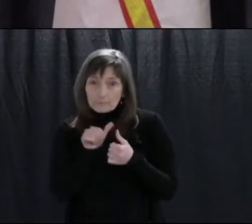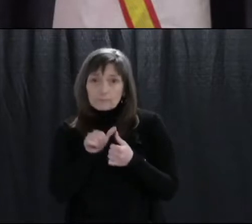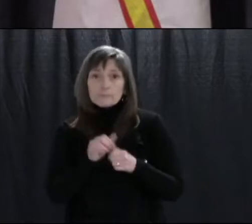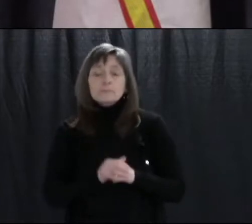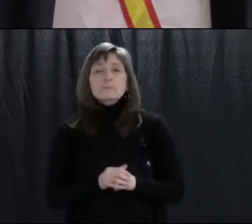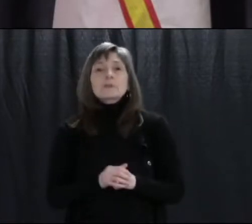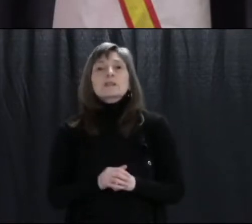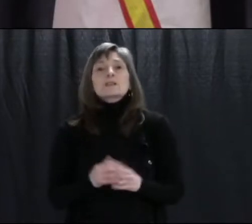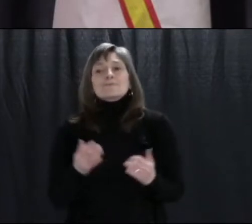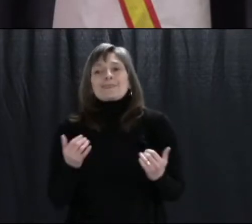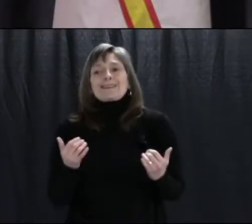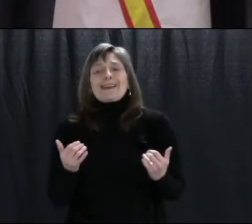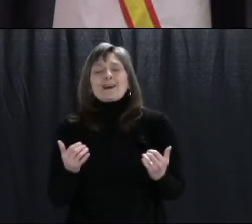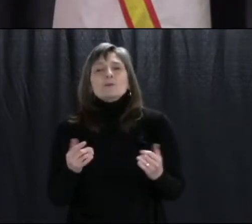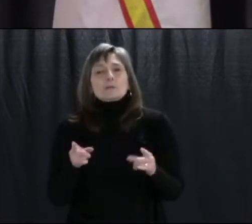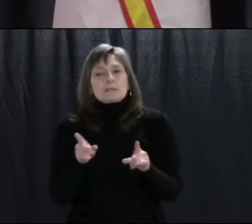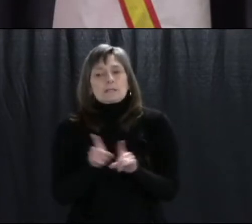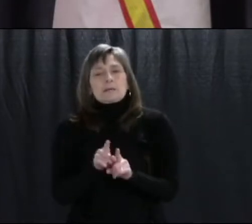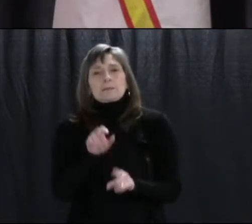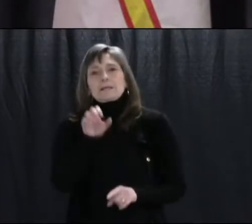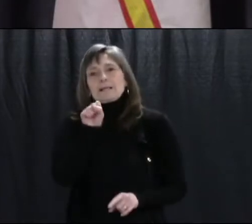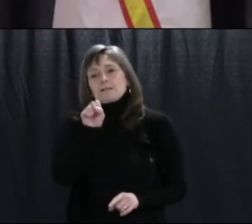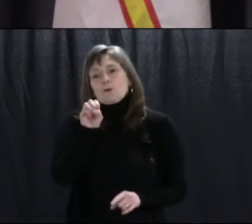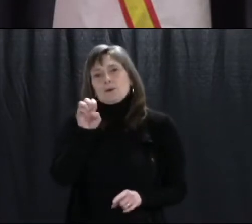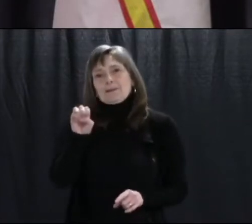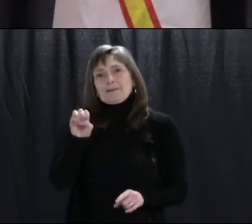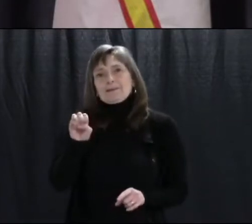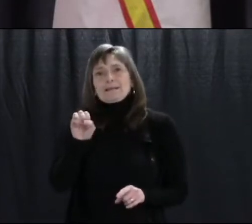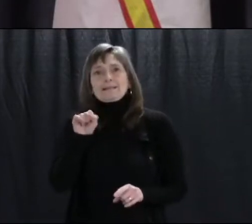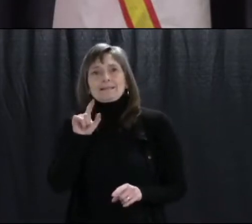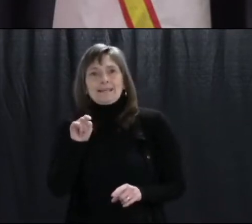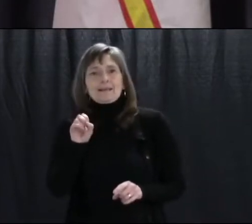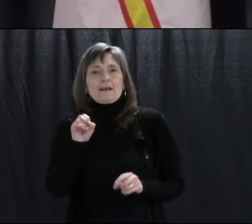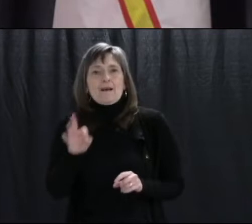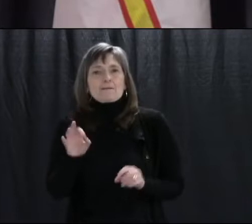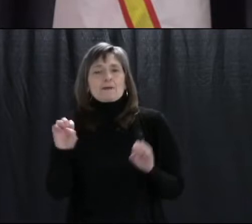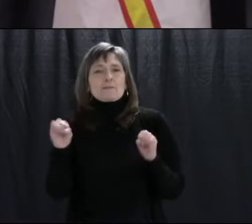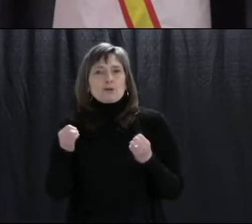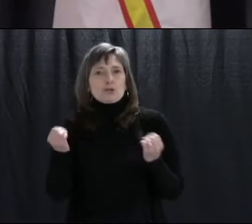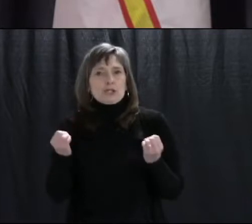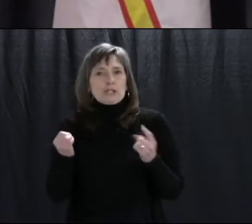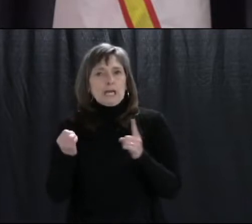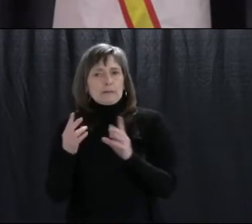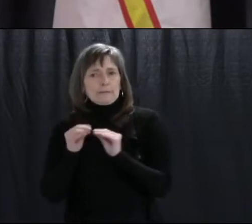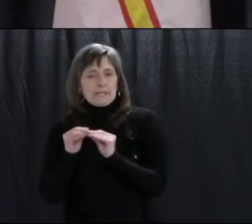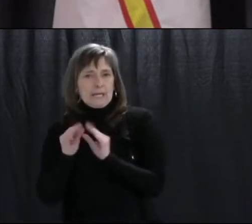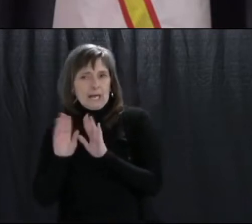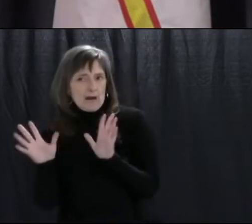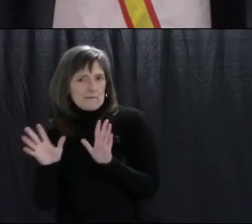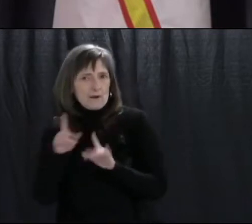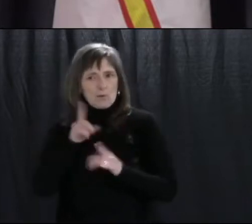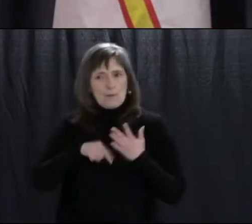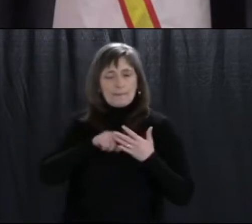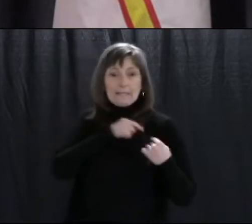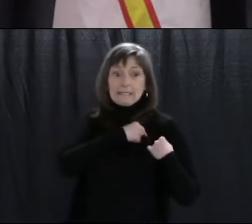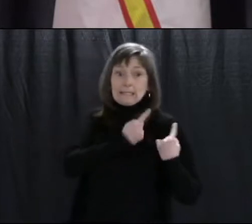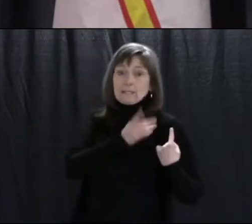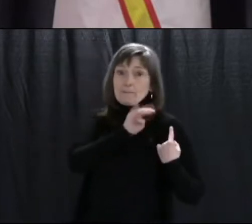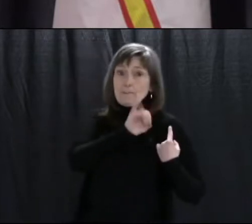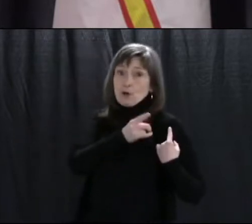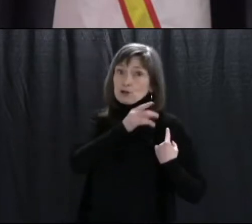we are in a state of emergency. Since March the 18th, I just want to clarify that. Some people have been asking questions. This